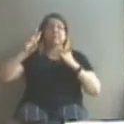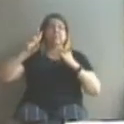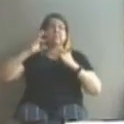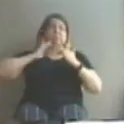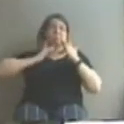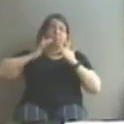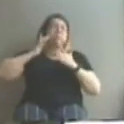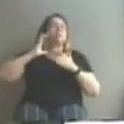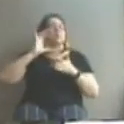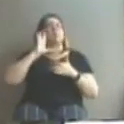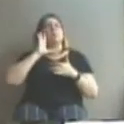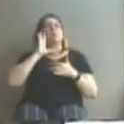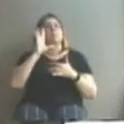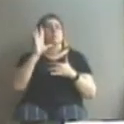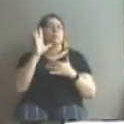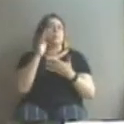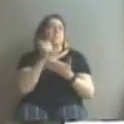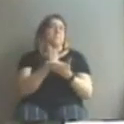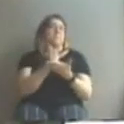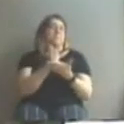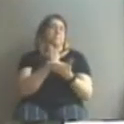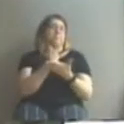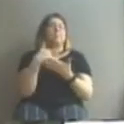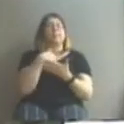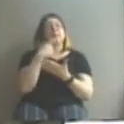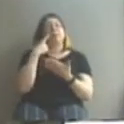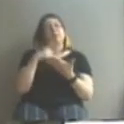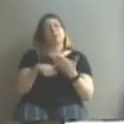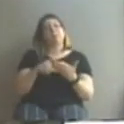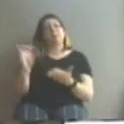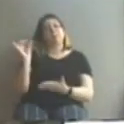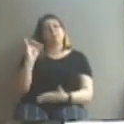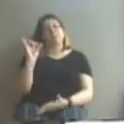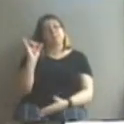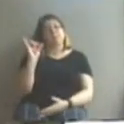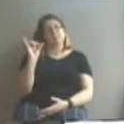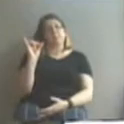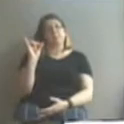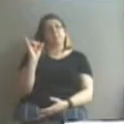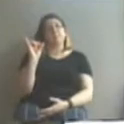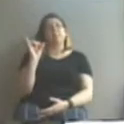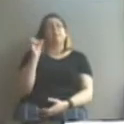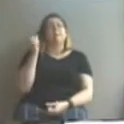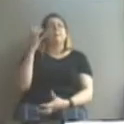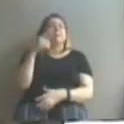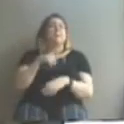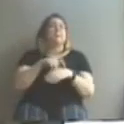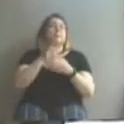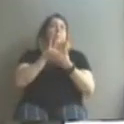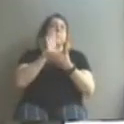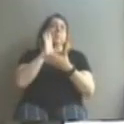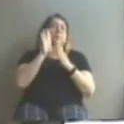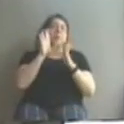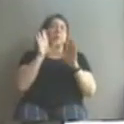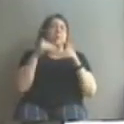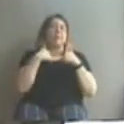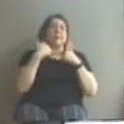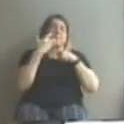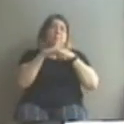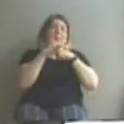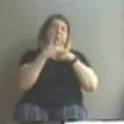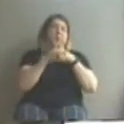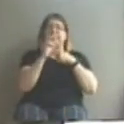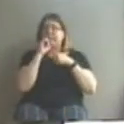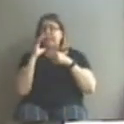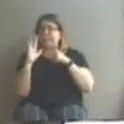will help, because we notice that as well, where many times a school will have an opening and it won't get filled,